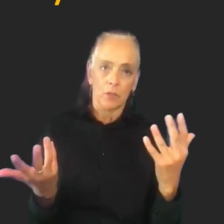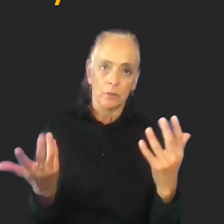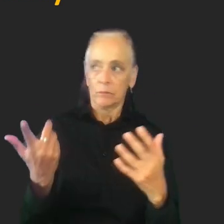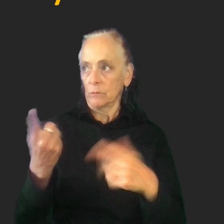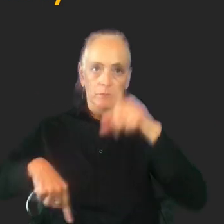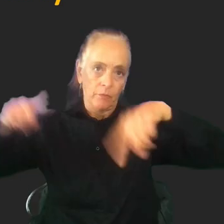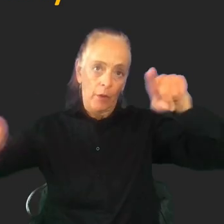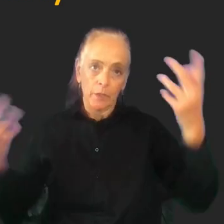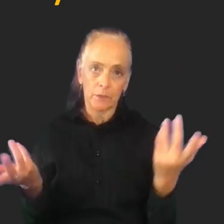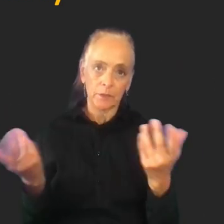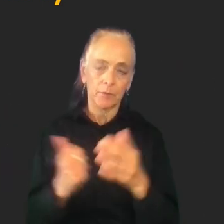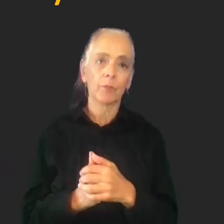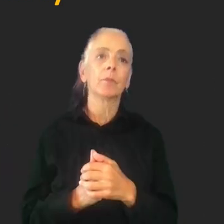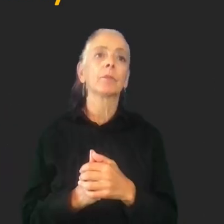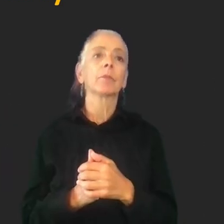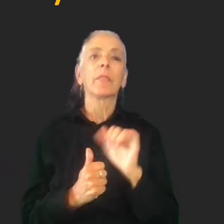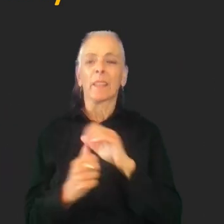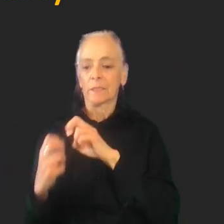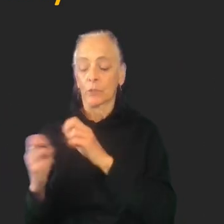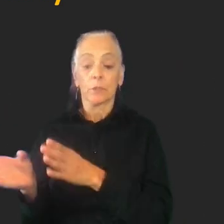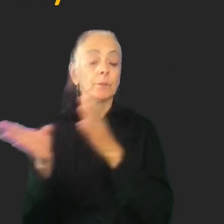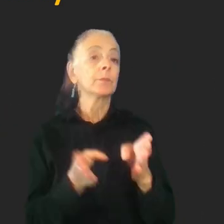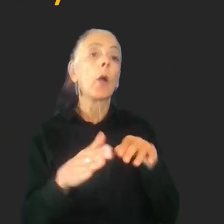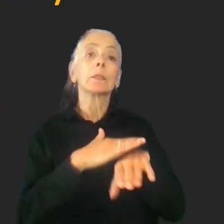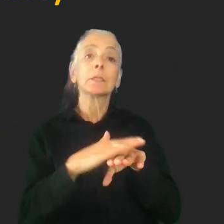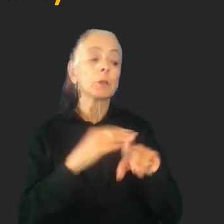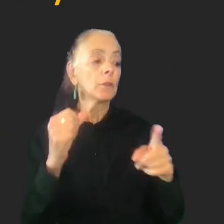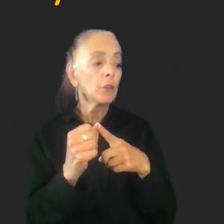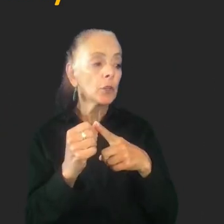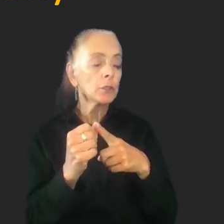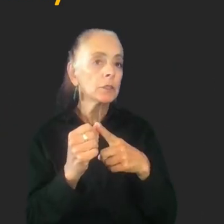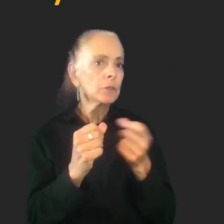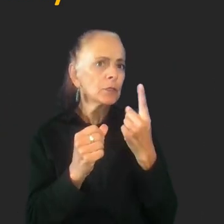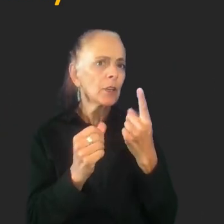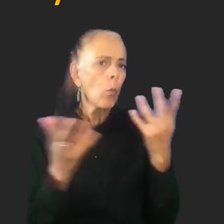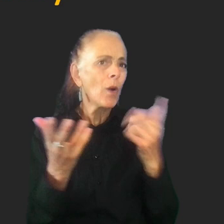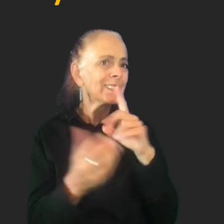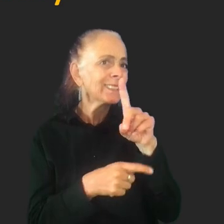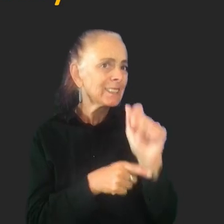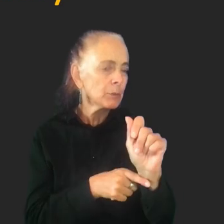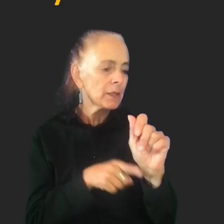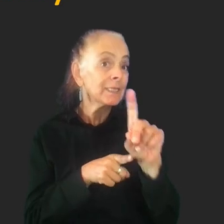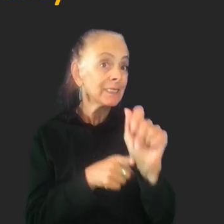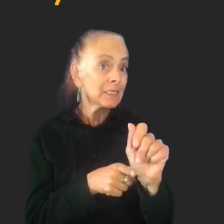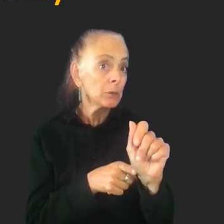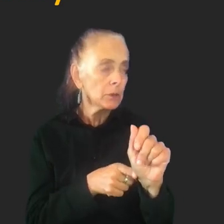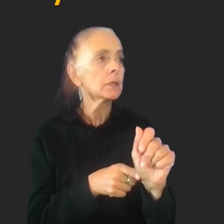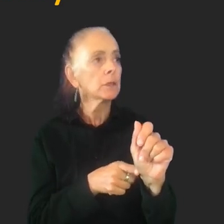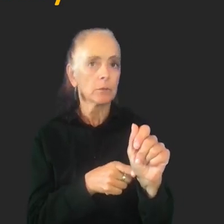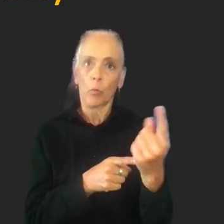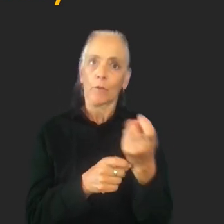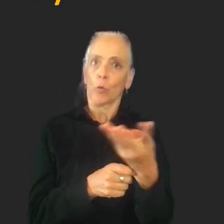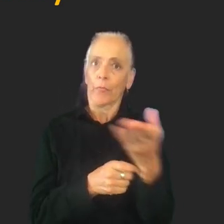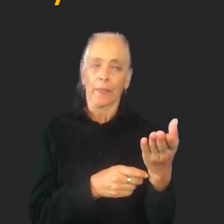so that's a little bit about difficulty what about accessibility well first we need to look at what disability is disability is one of the few things in